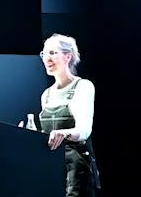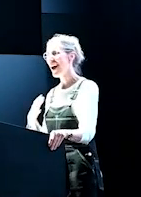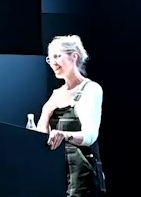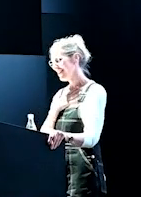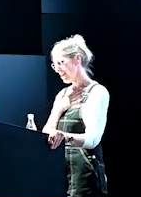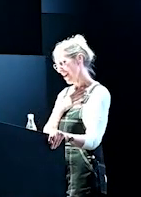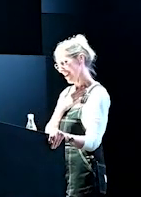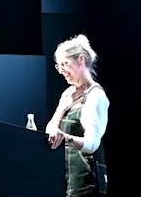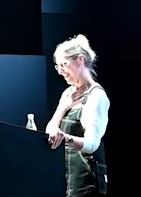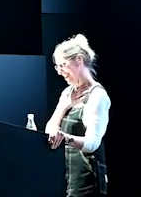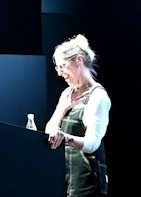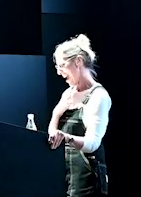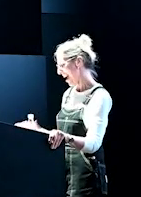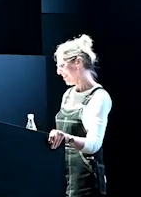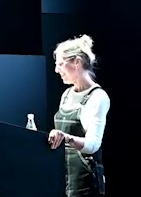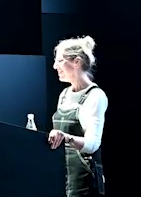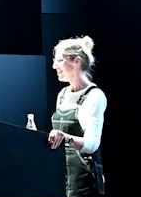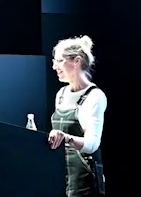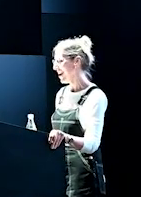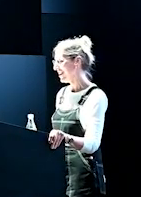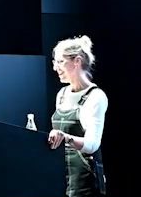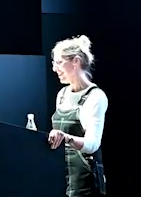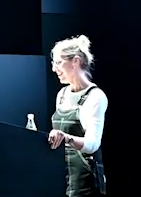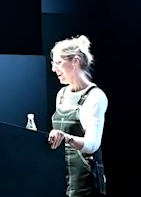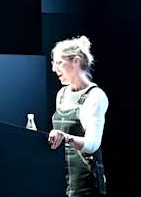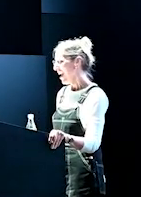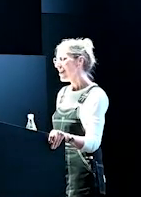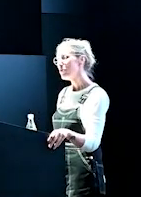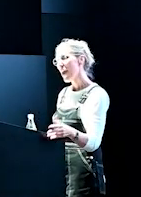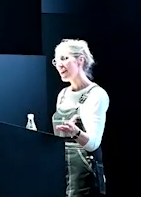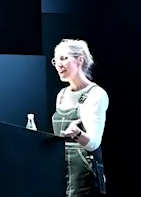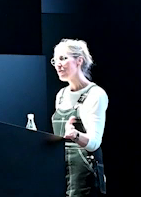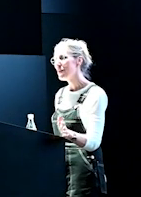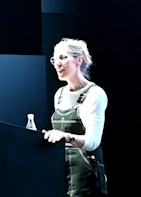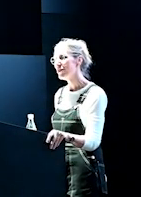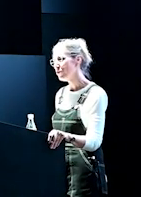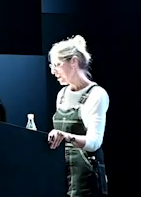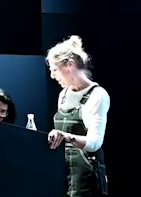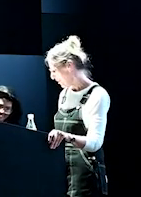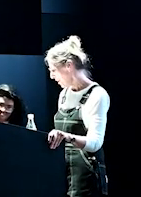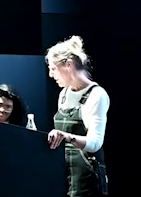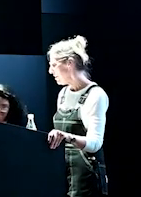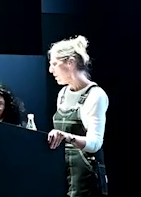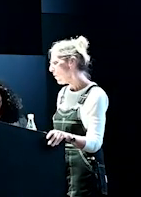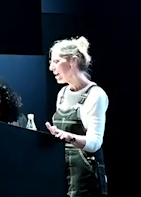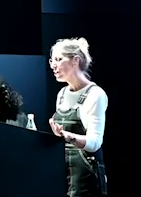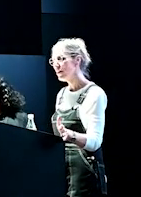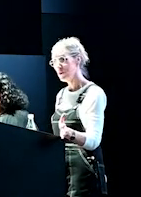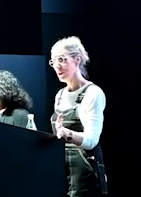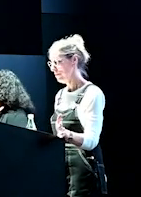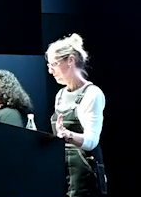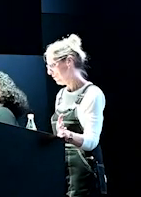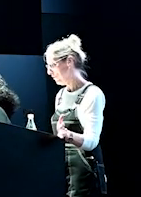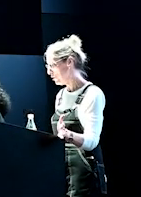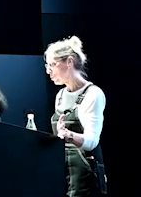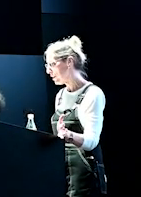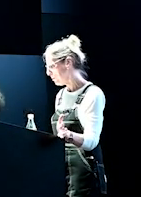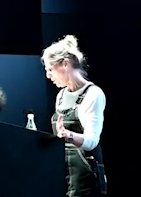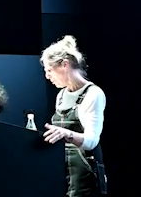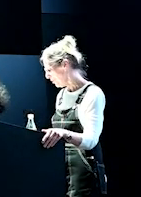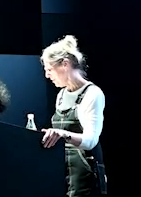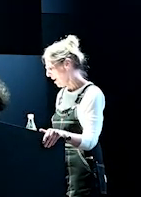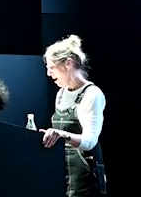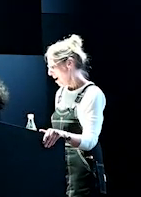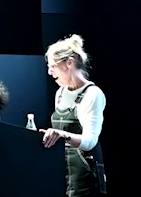I feel like as a typographer, as a designer, it's bad enough being a struggling reader. Like, why do you have to be